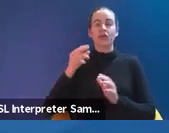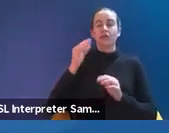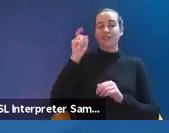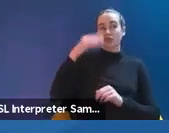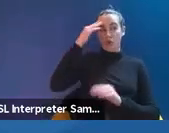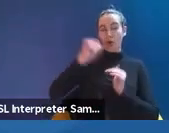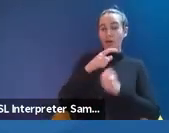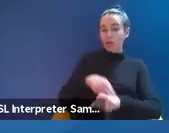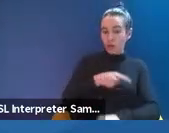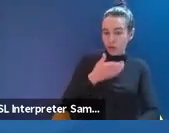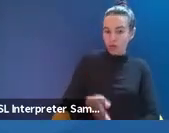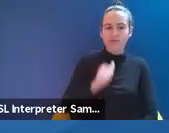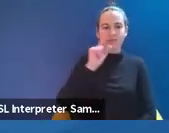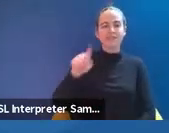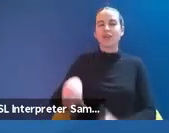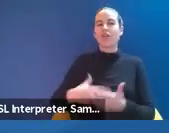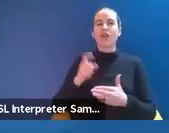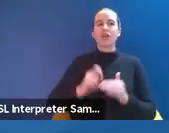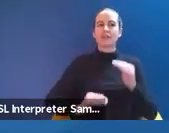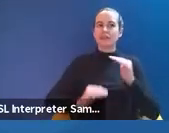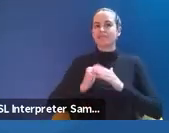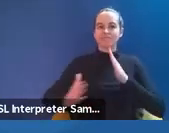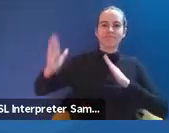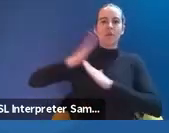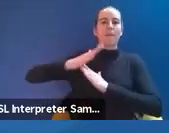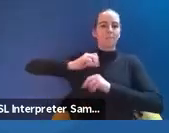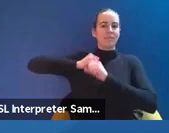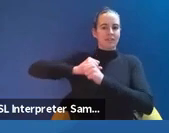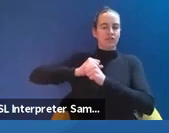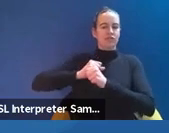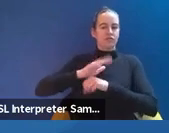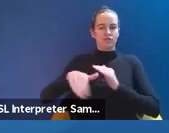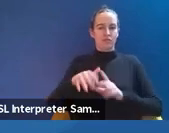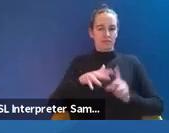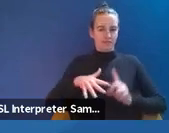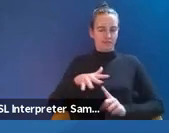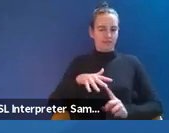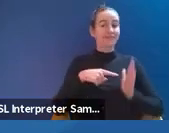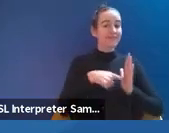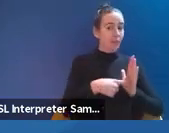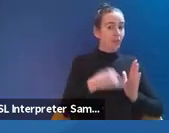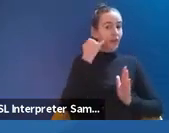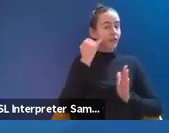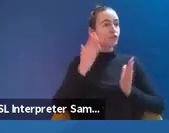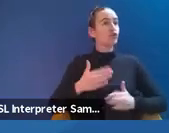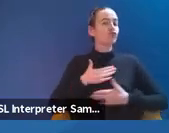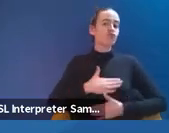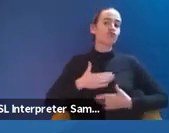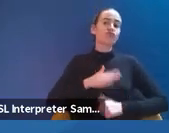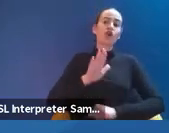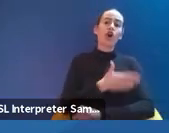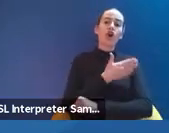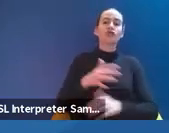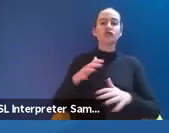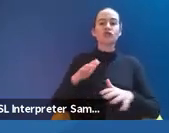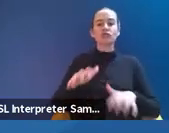needs maximal attenuation or protection in every environment. So for example, a person that enjoys going to concerts, they don't need to wear